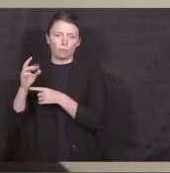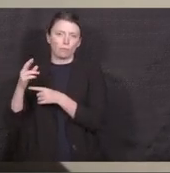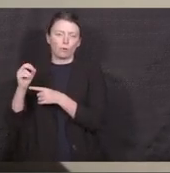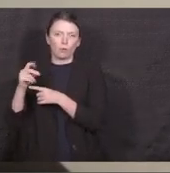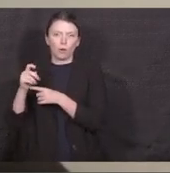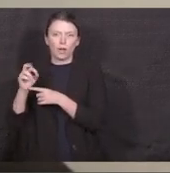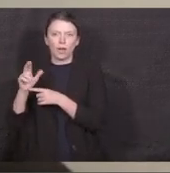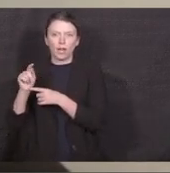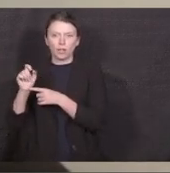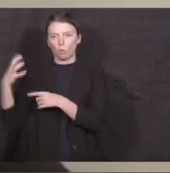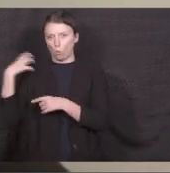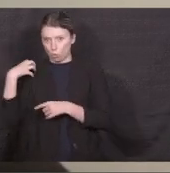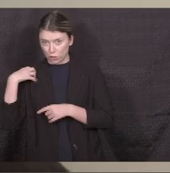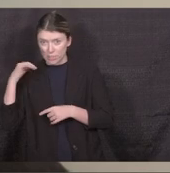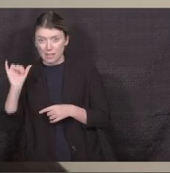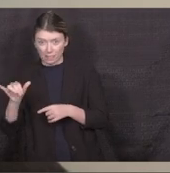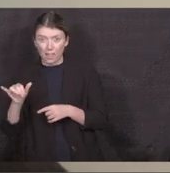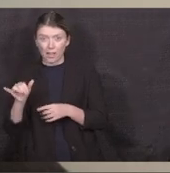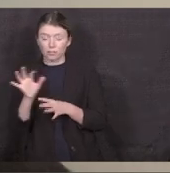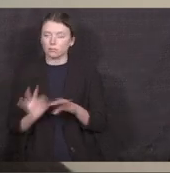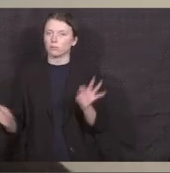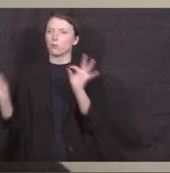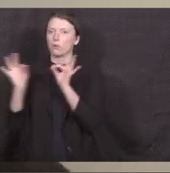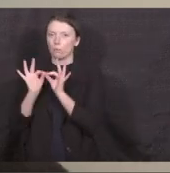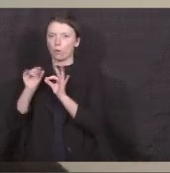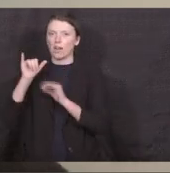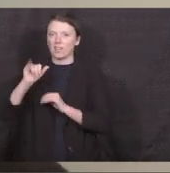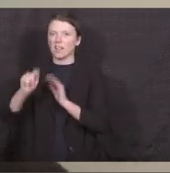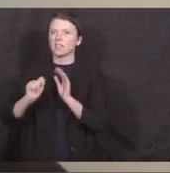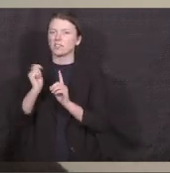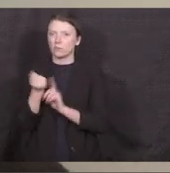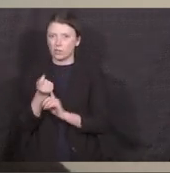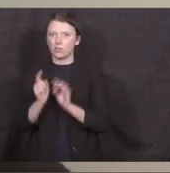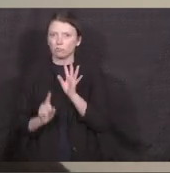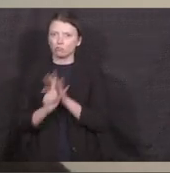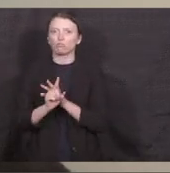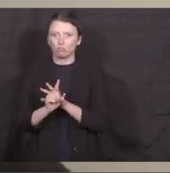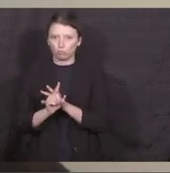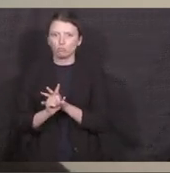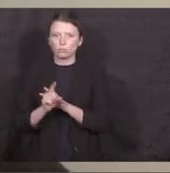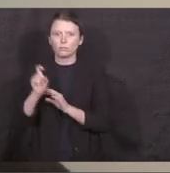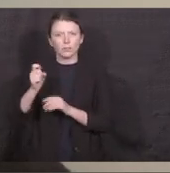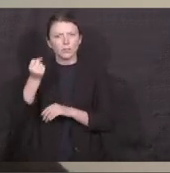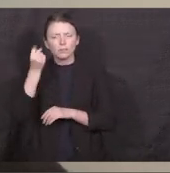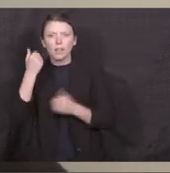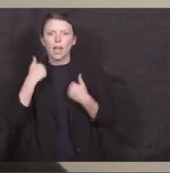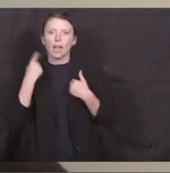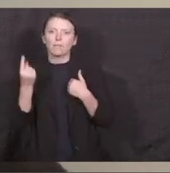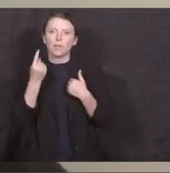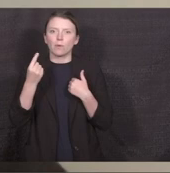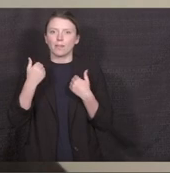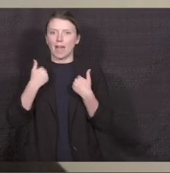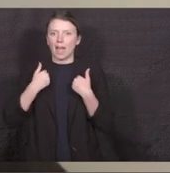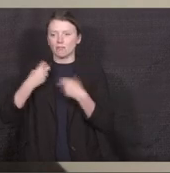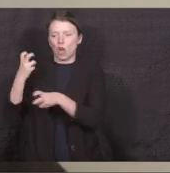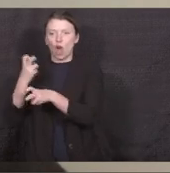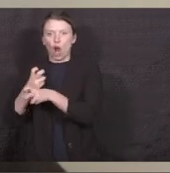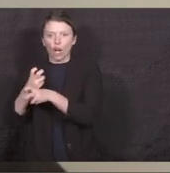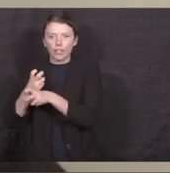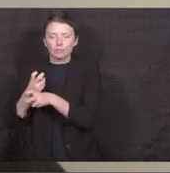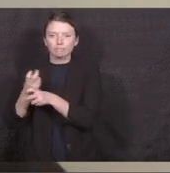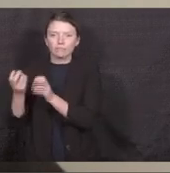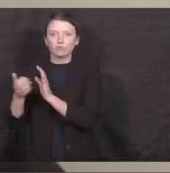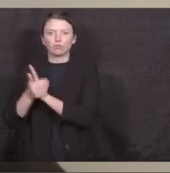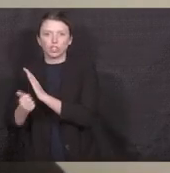the corporate coaching. That's where that becomes important because they need to understand that they have someone that has all the hard skills in the world. They have